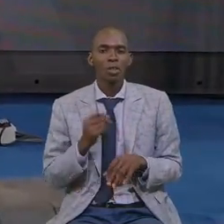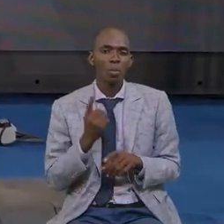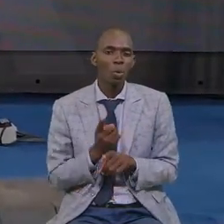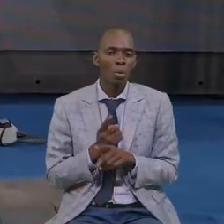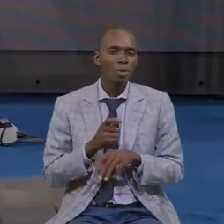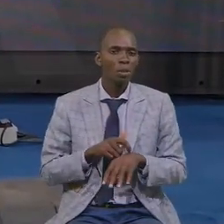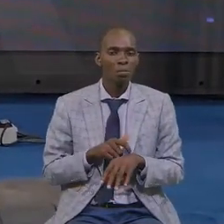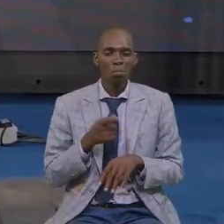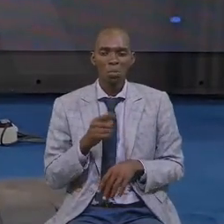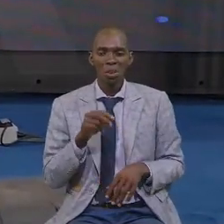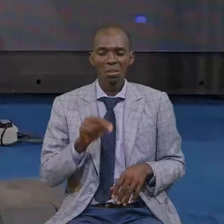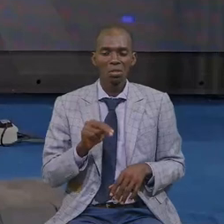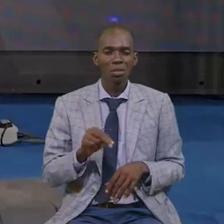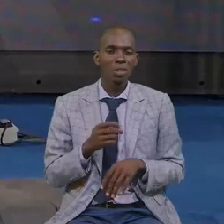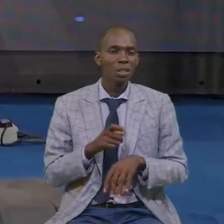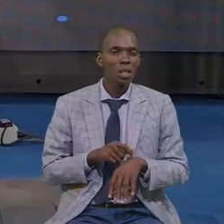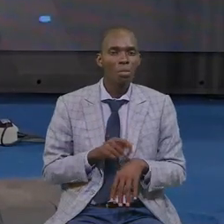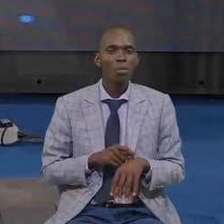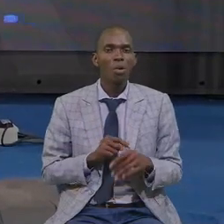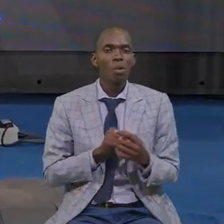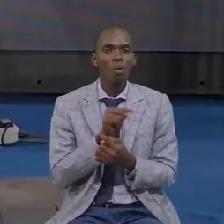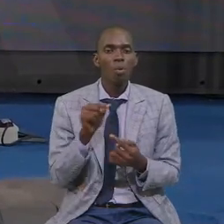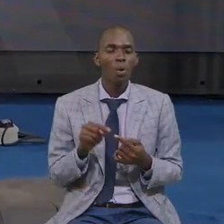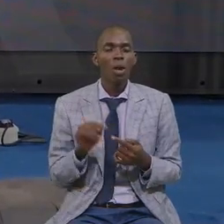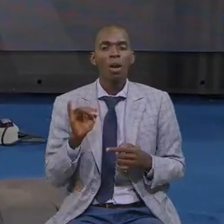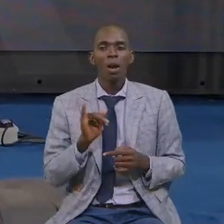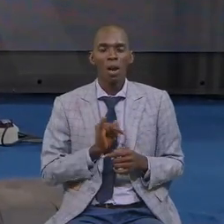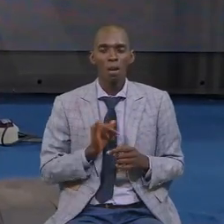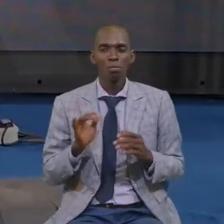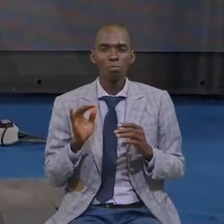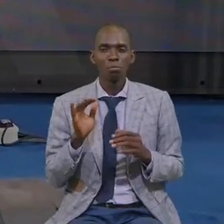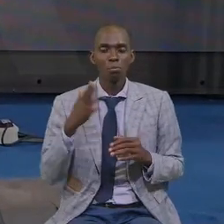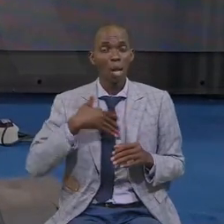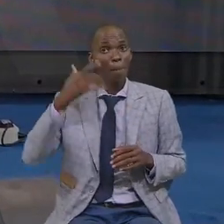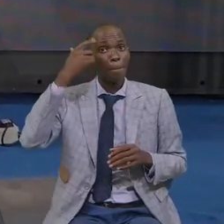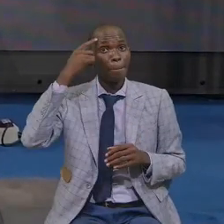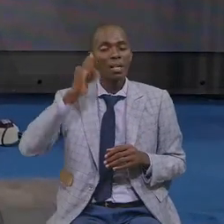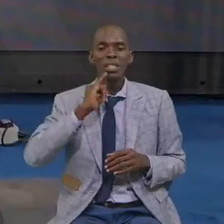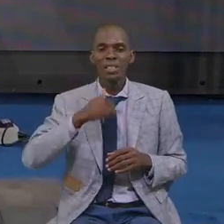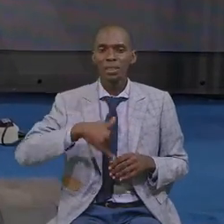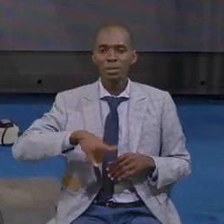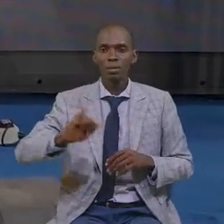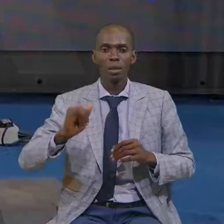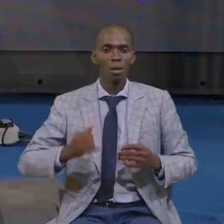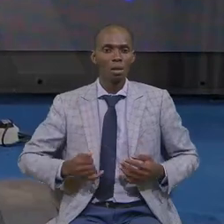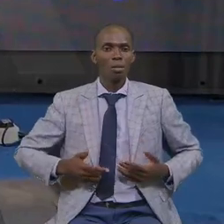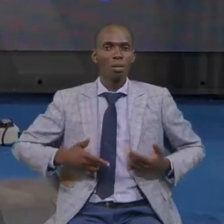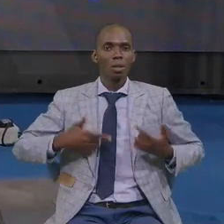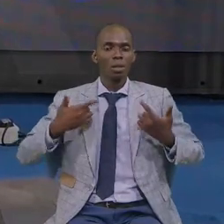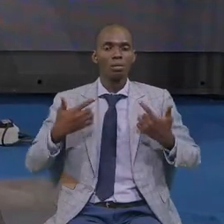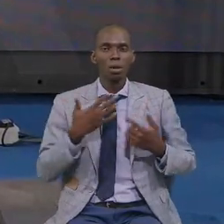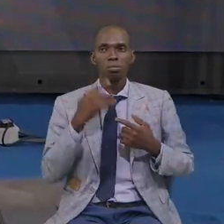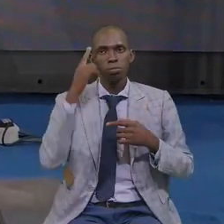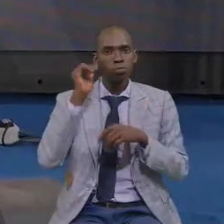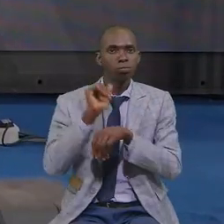necessary time, when my brain is still alive and active, if